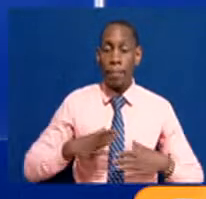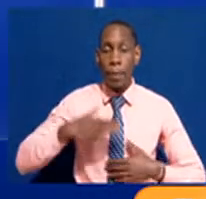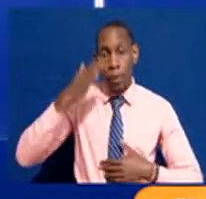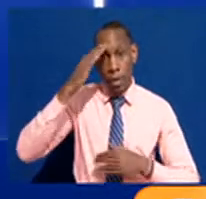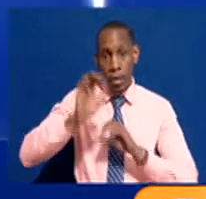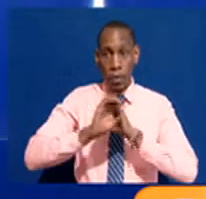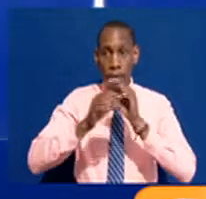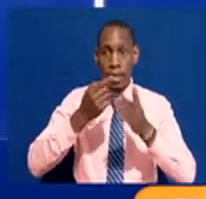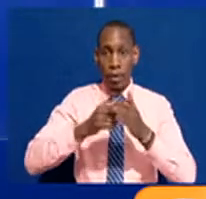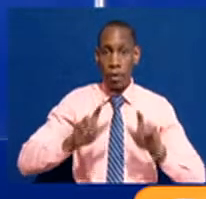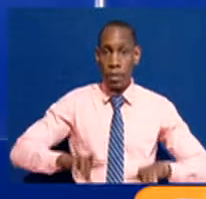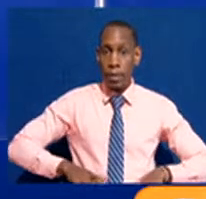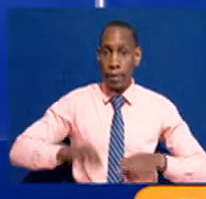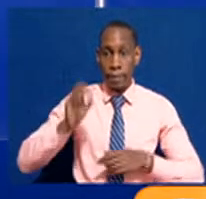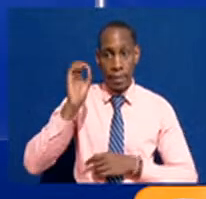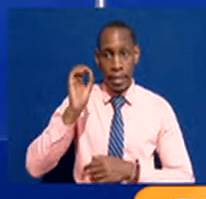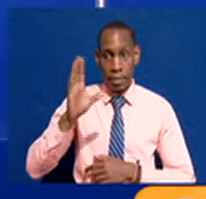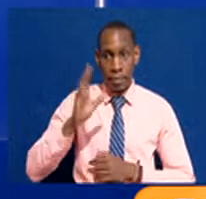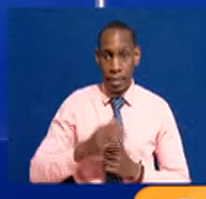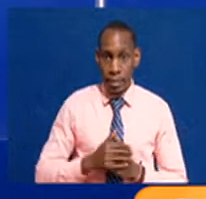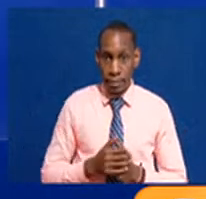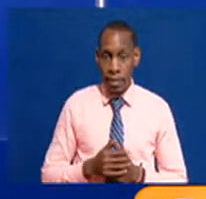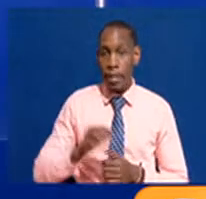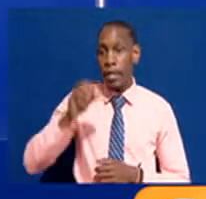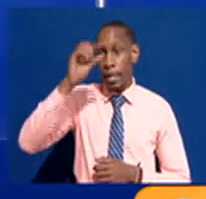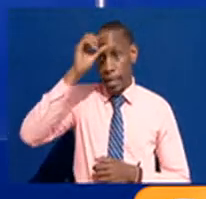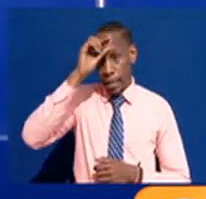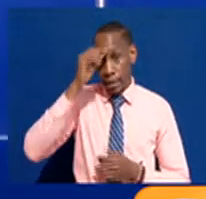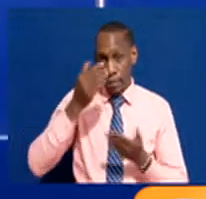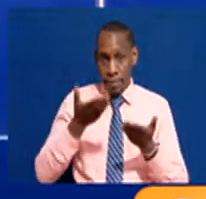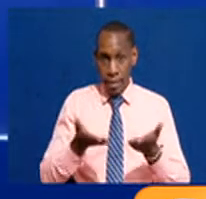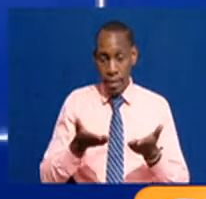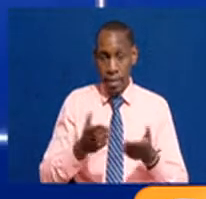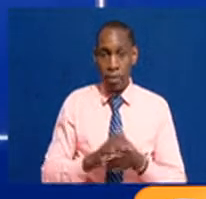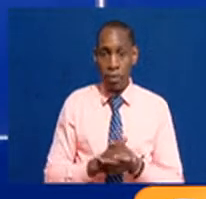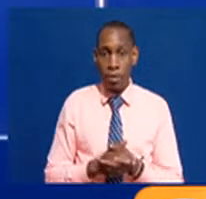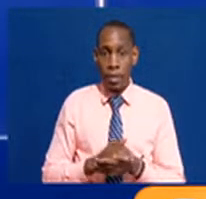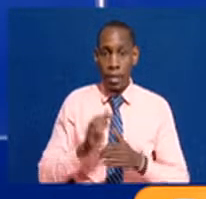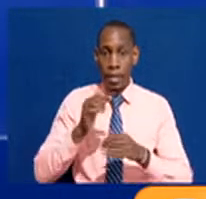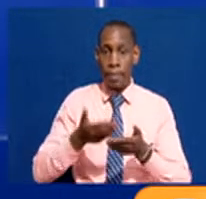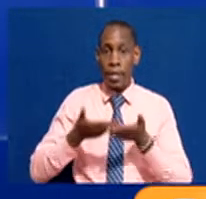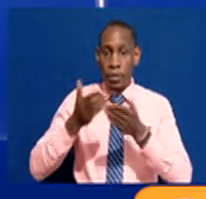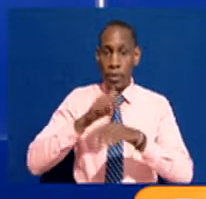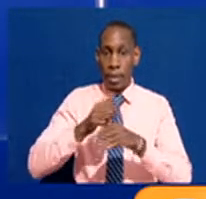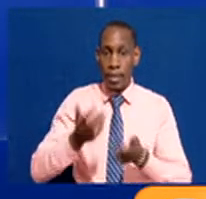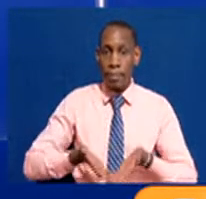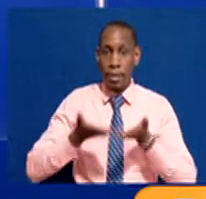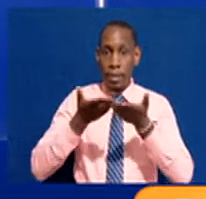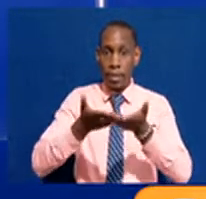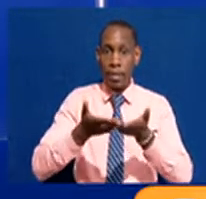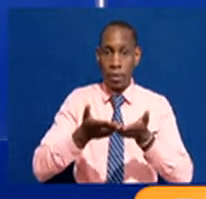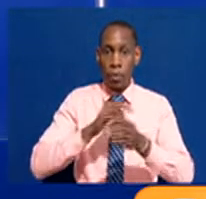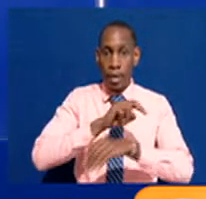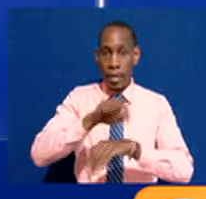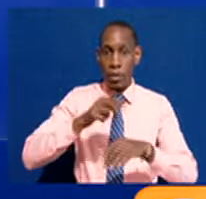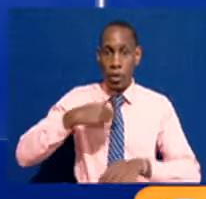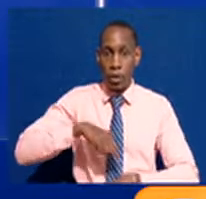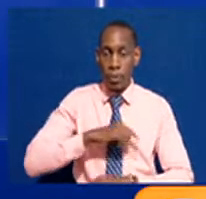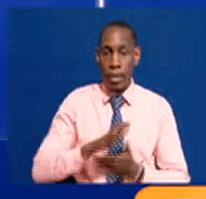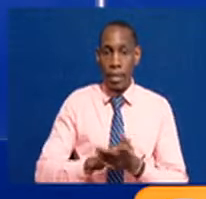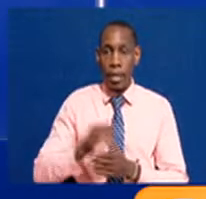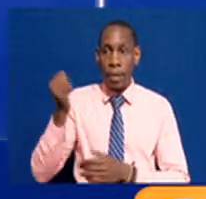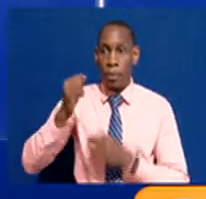well that the cost of living is high, but the government in power should be given time to deliver to our nation.